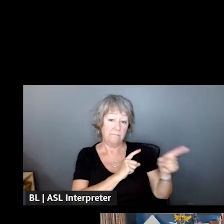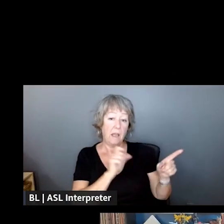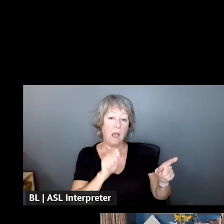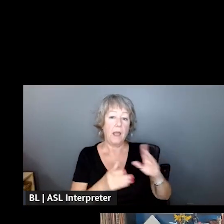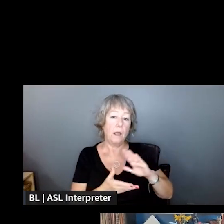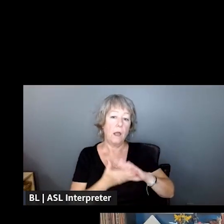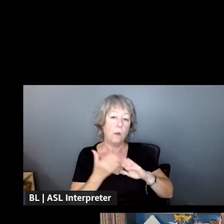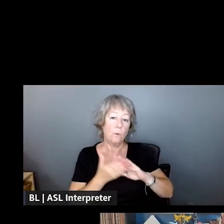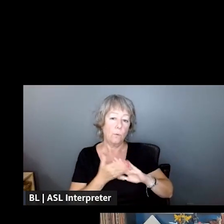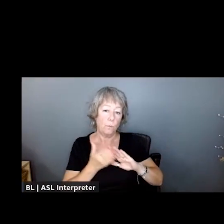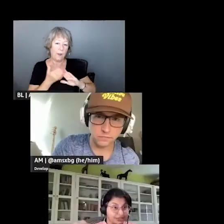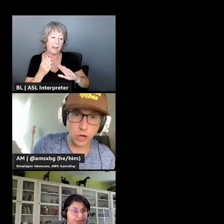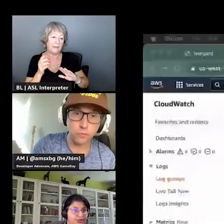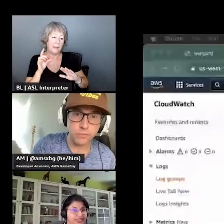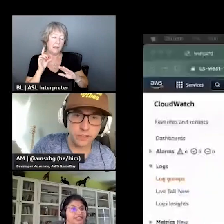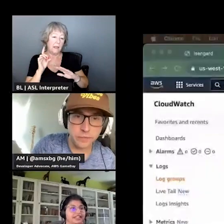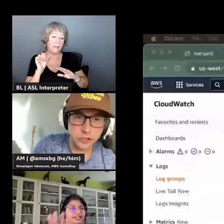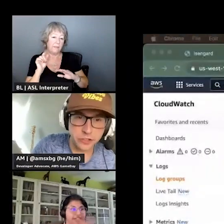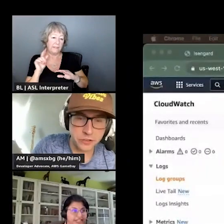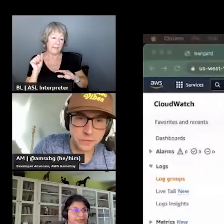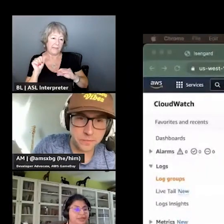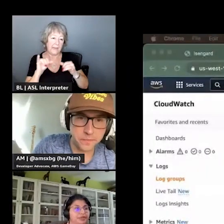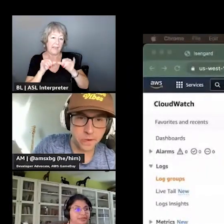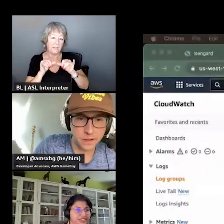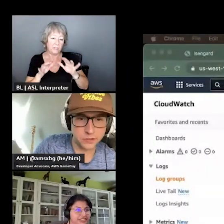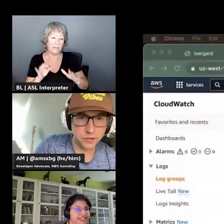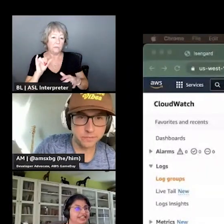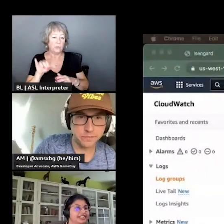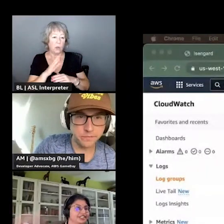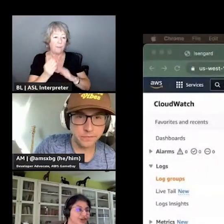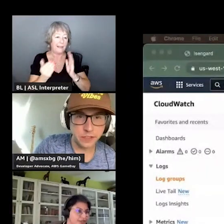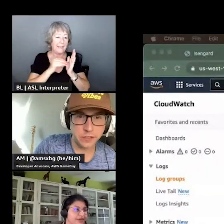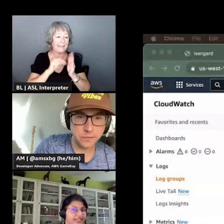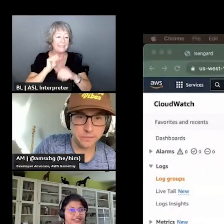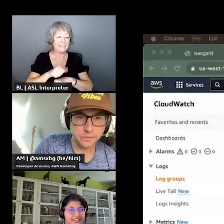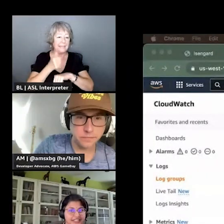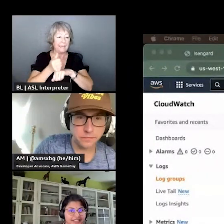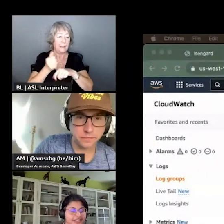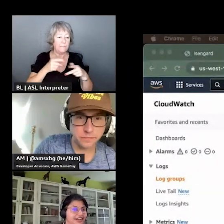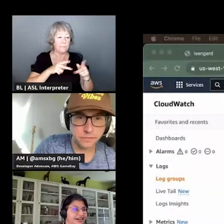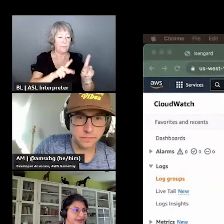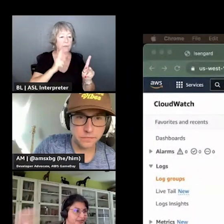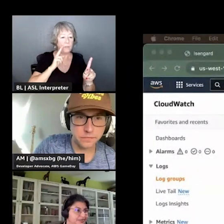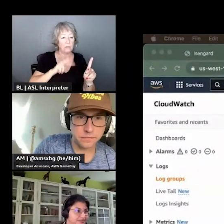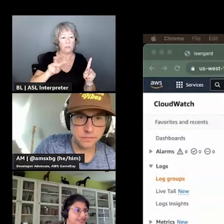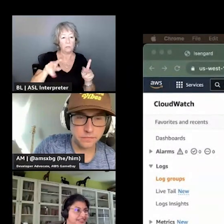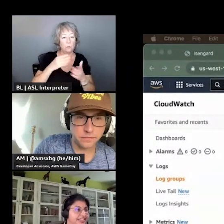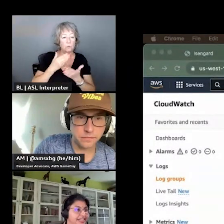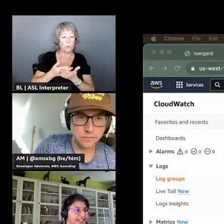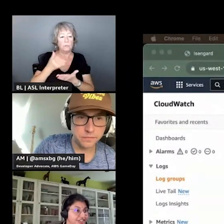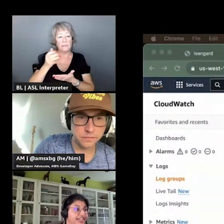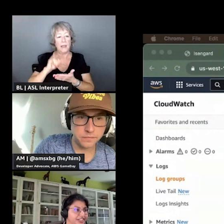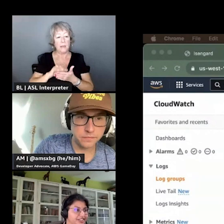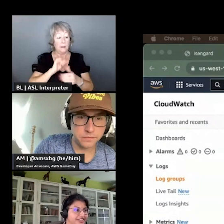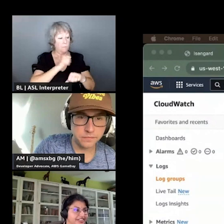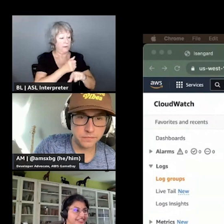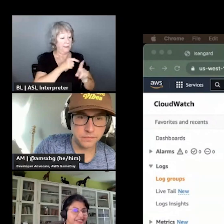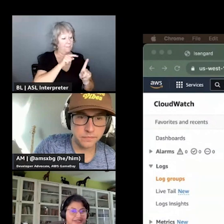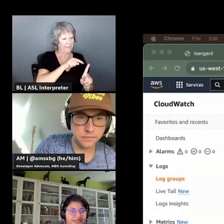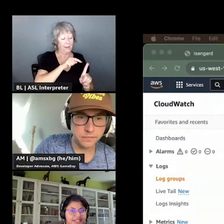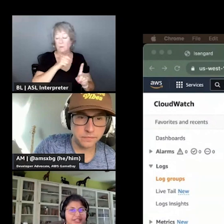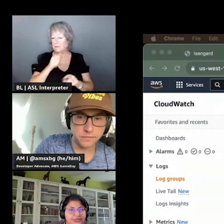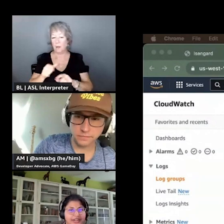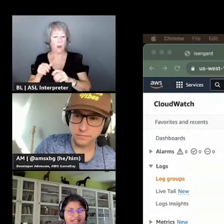engineer job again, just to show that setting up the permission did not break the data engineers. Oh,